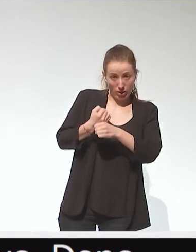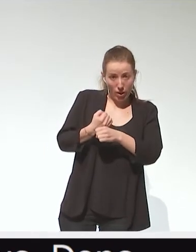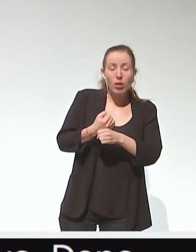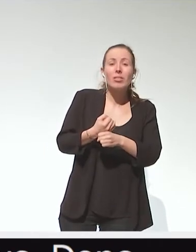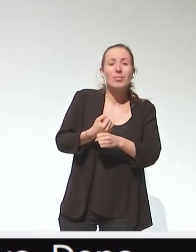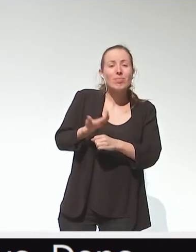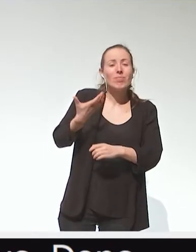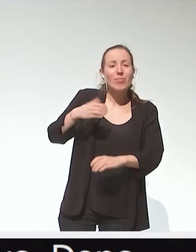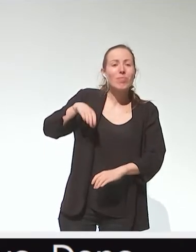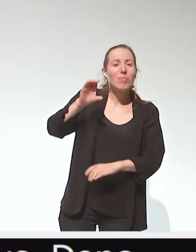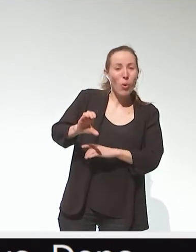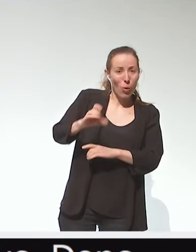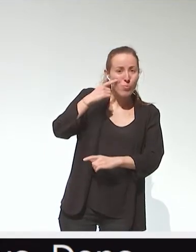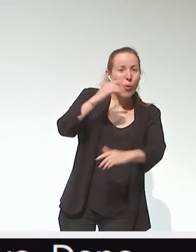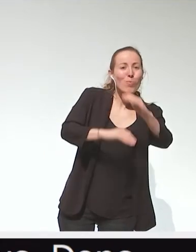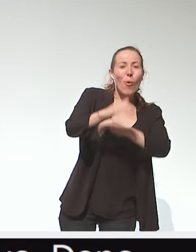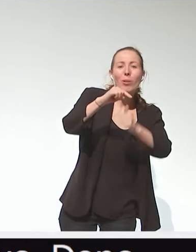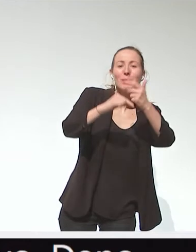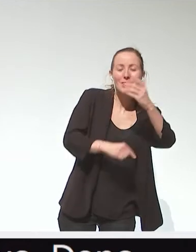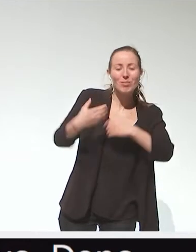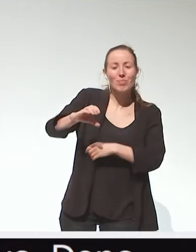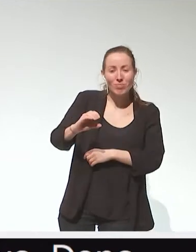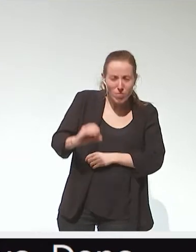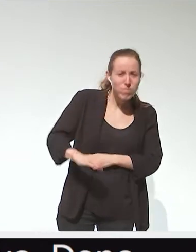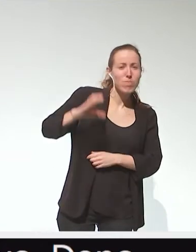increased resources dedicated to such programs.